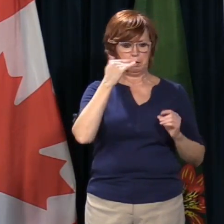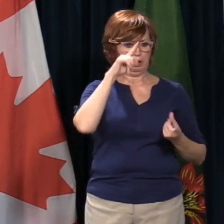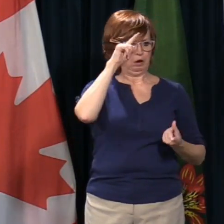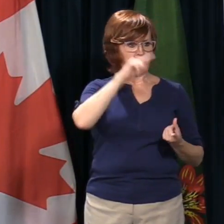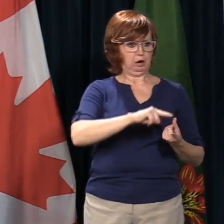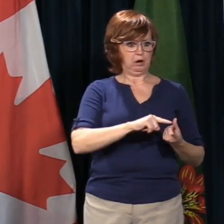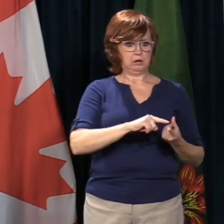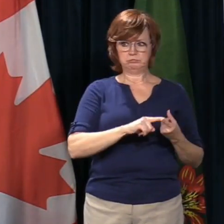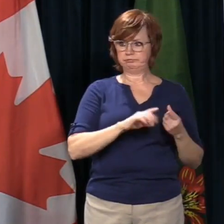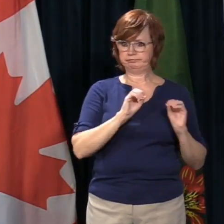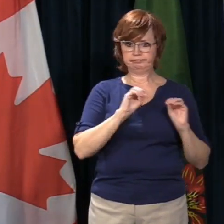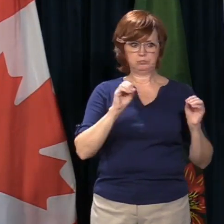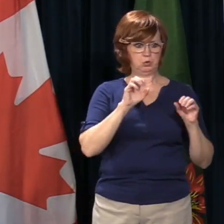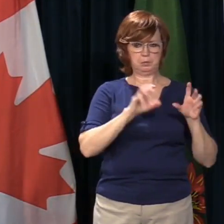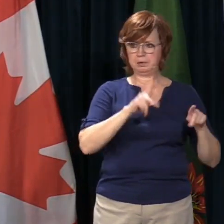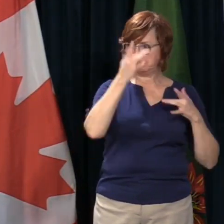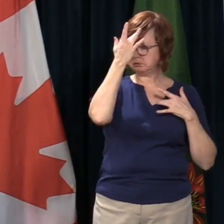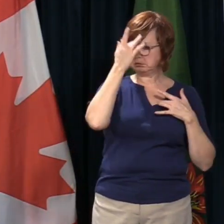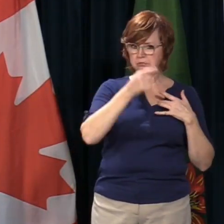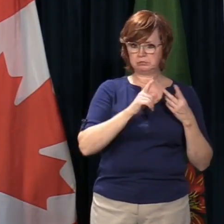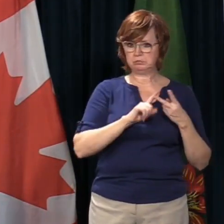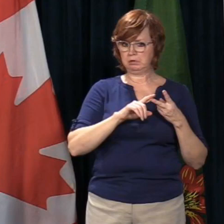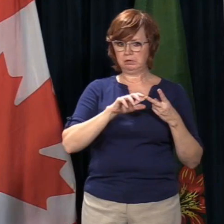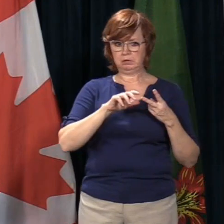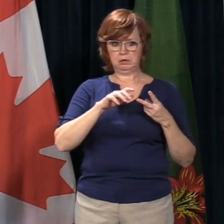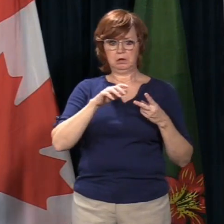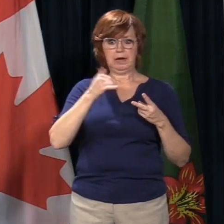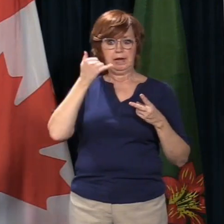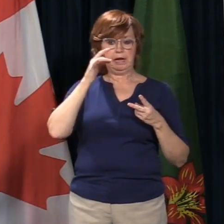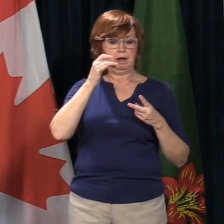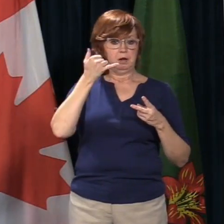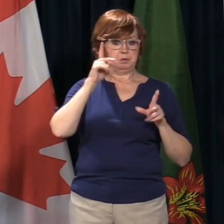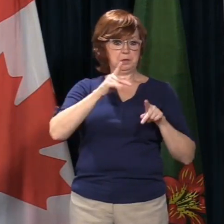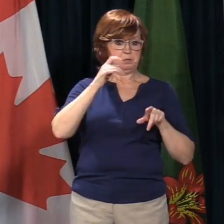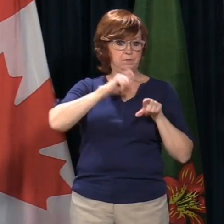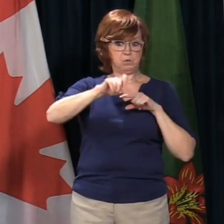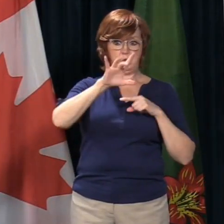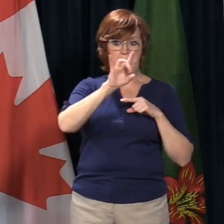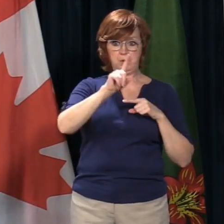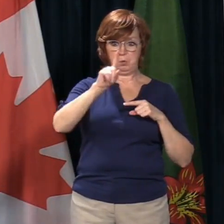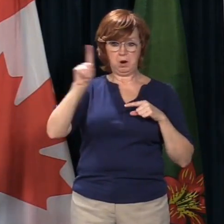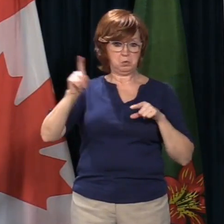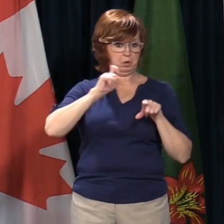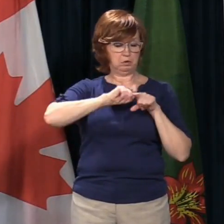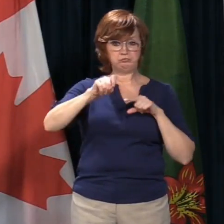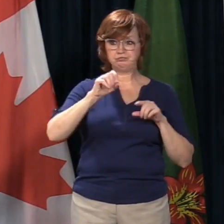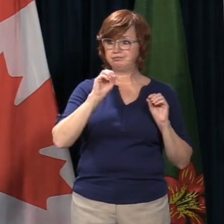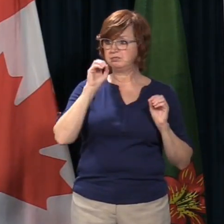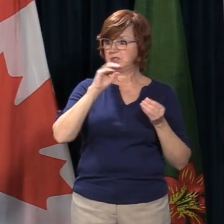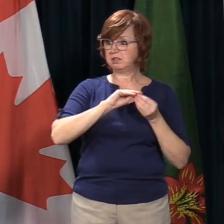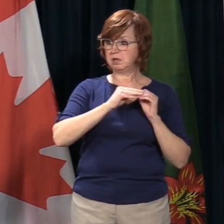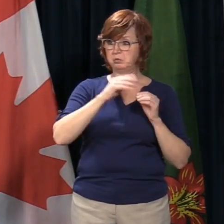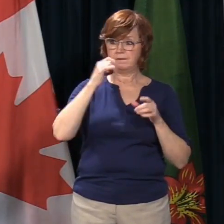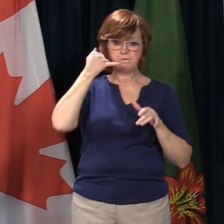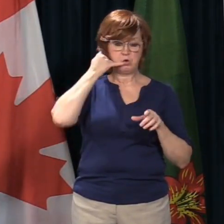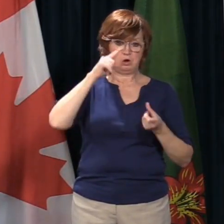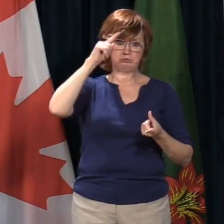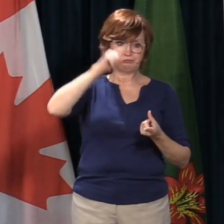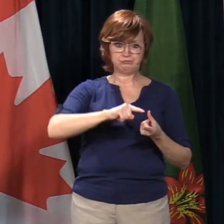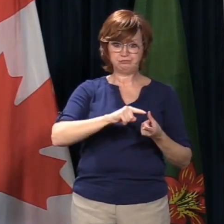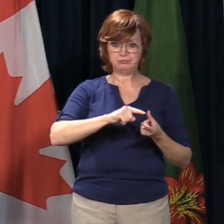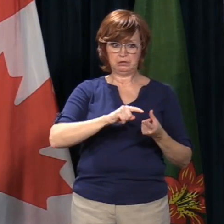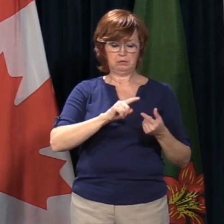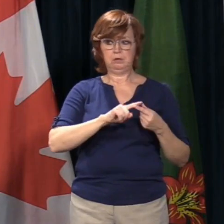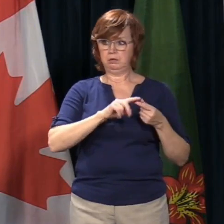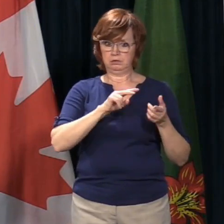cases, a drop in the number of calls to 811 in other areas. That doesn't mean we don't have the ability to test more. We're just not seeing those patients. There